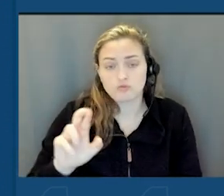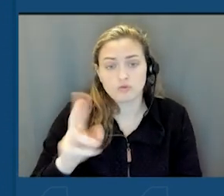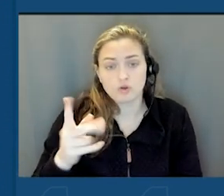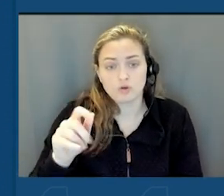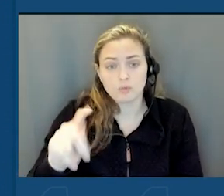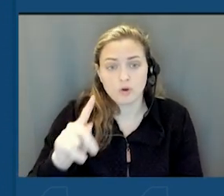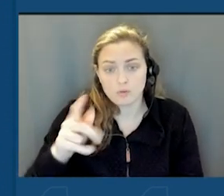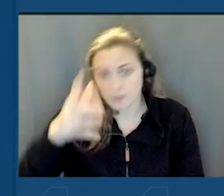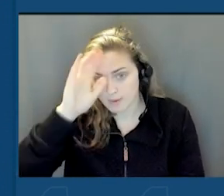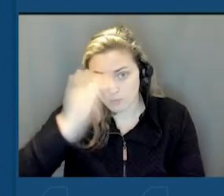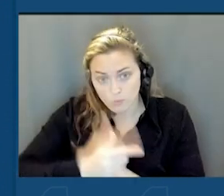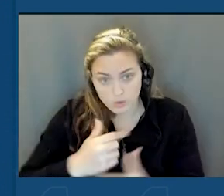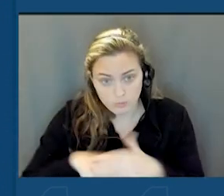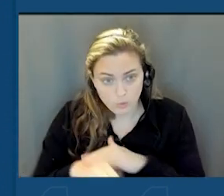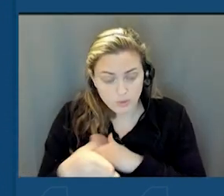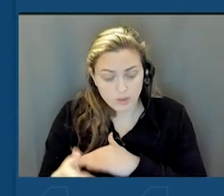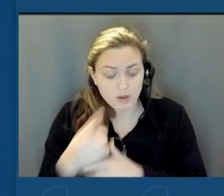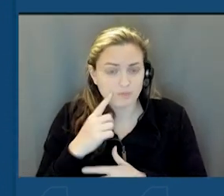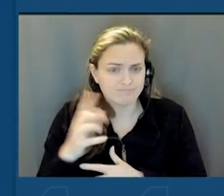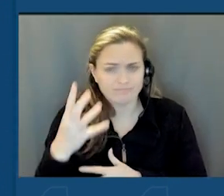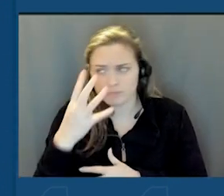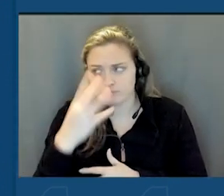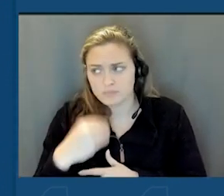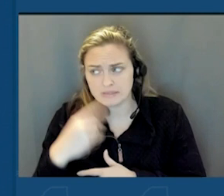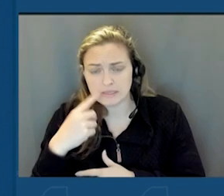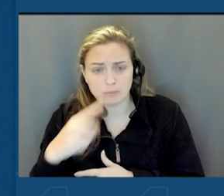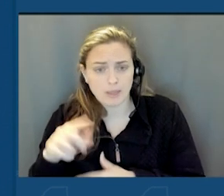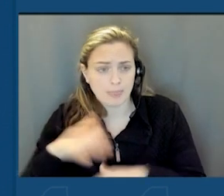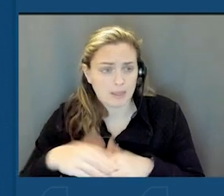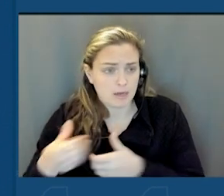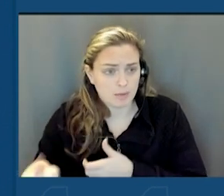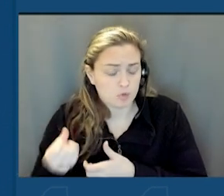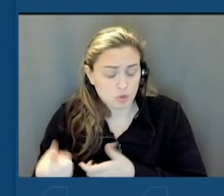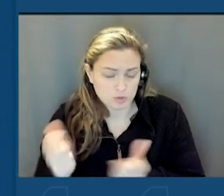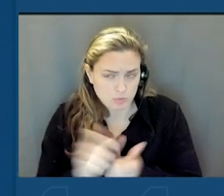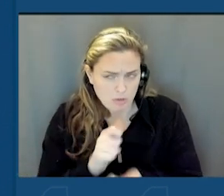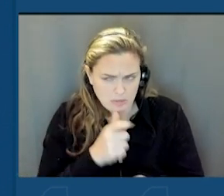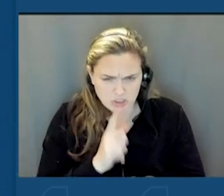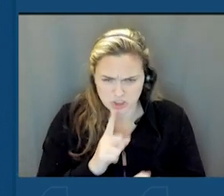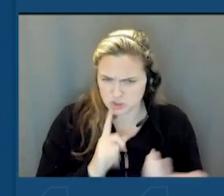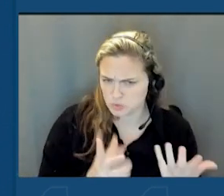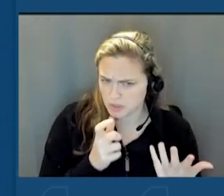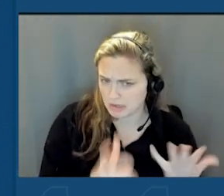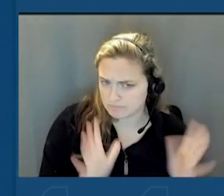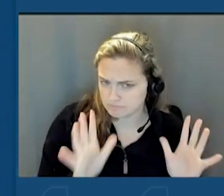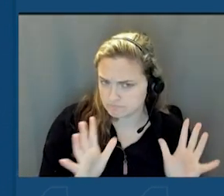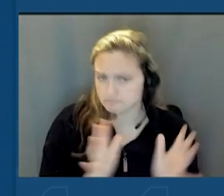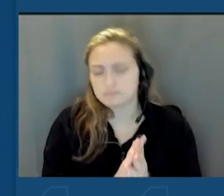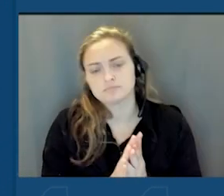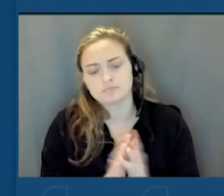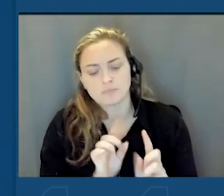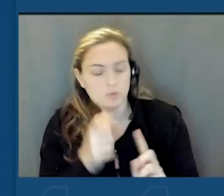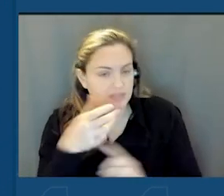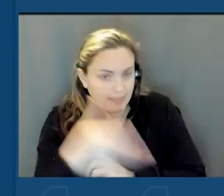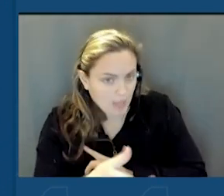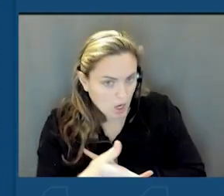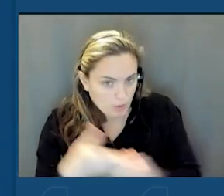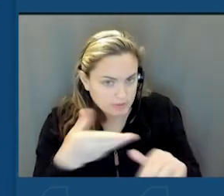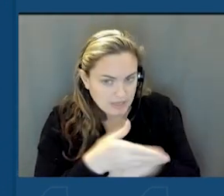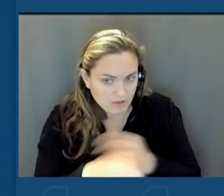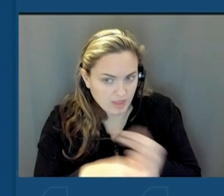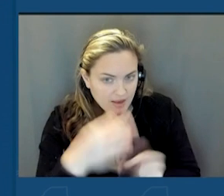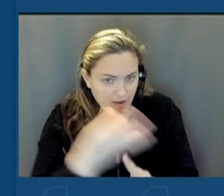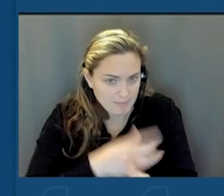there. Rumor is he used to sleep in the top drawer. It was tiny, but I'm not sure that's true. I wasn't there. I came along 9 months